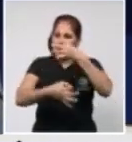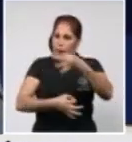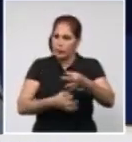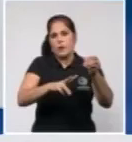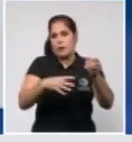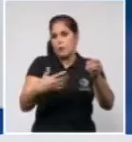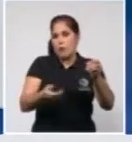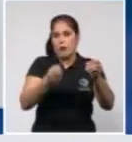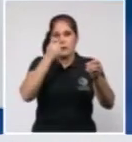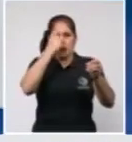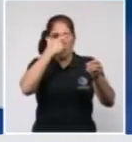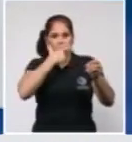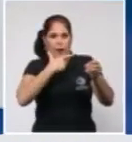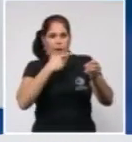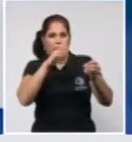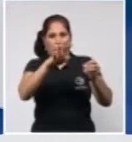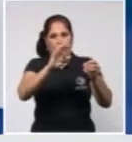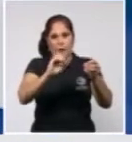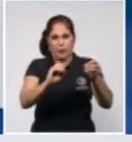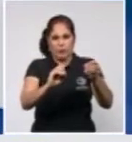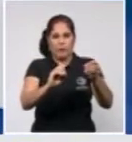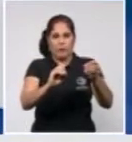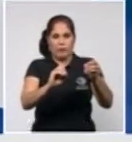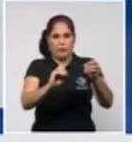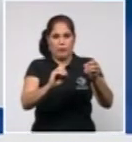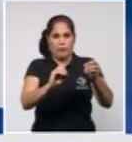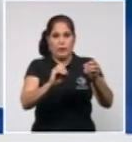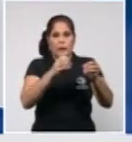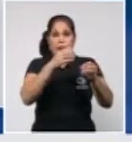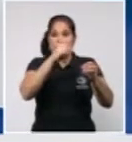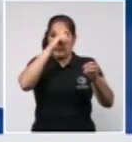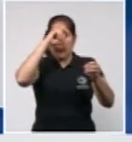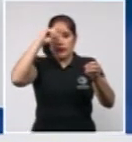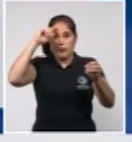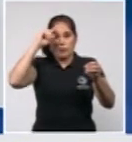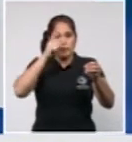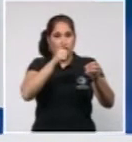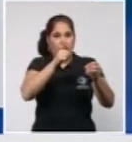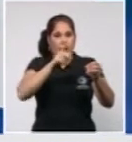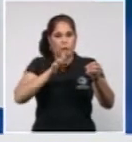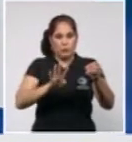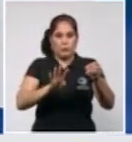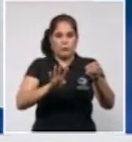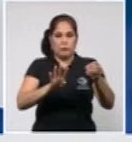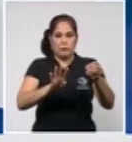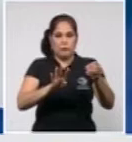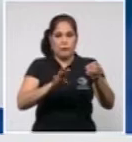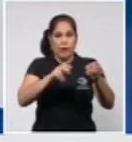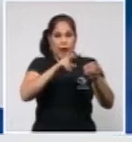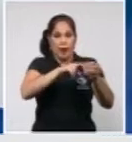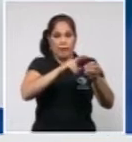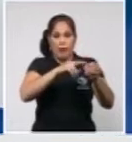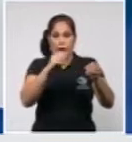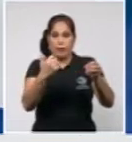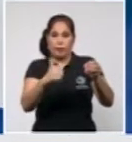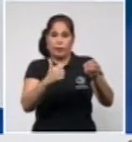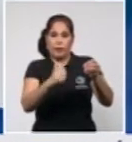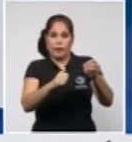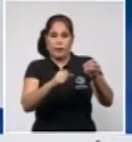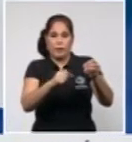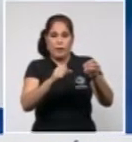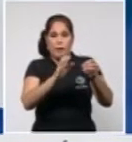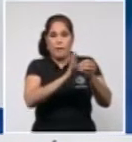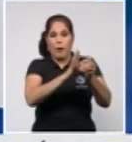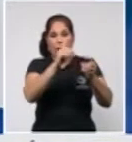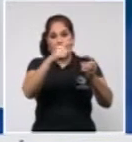yesterday, 40 belong to Ciego de Ávila, 14 to Sancti Spiritus, 10